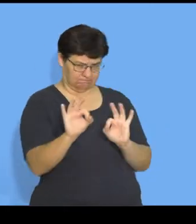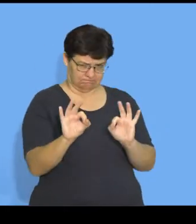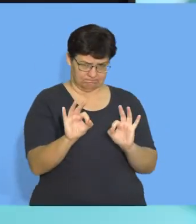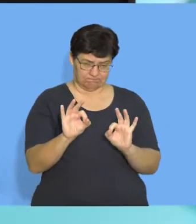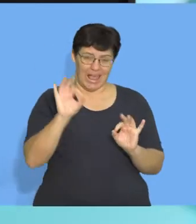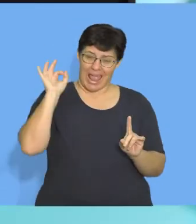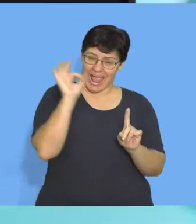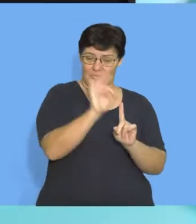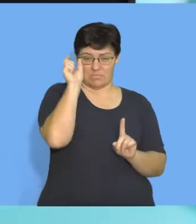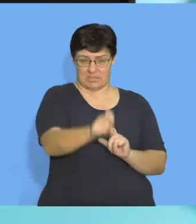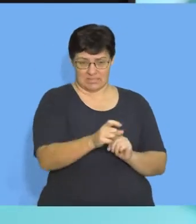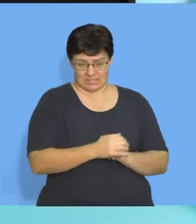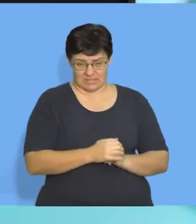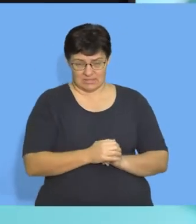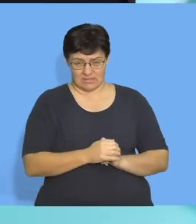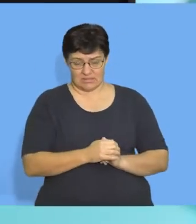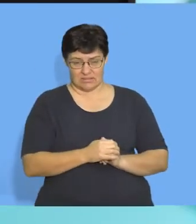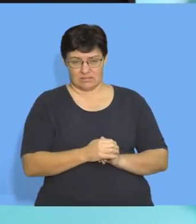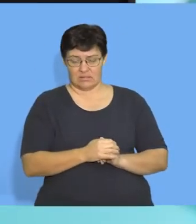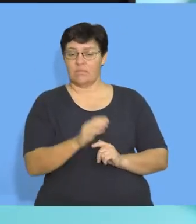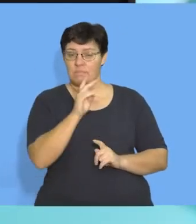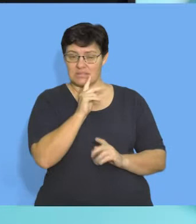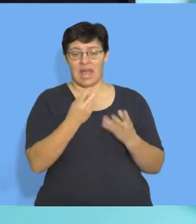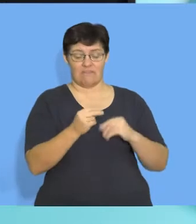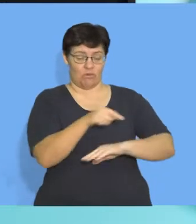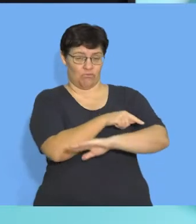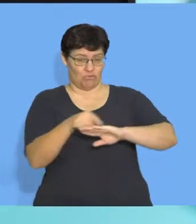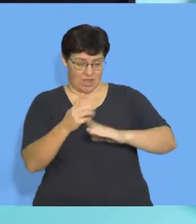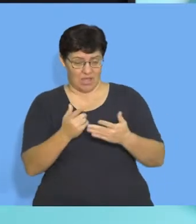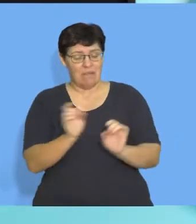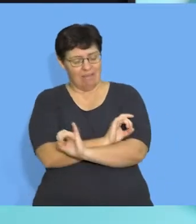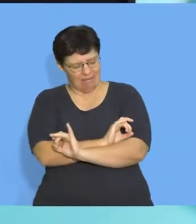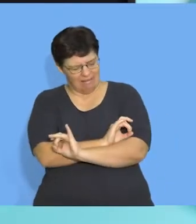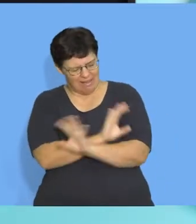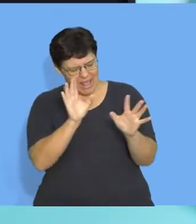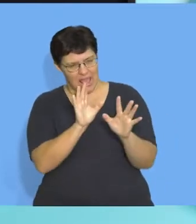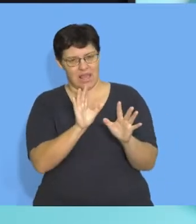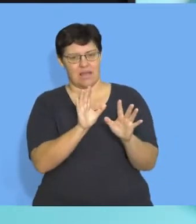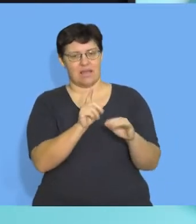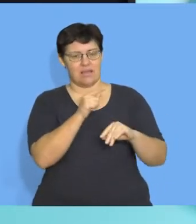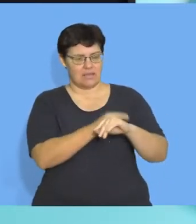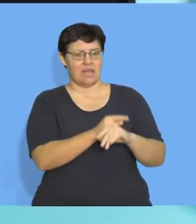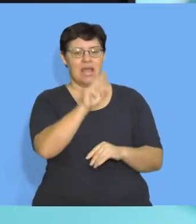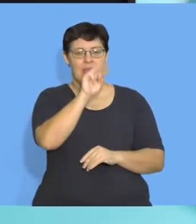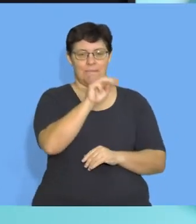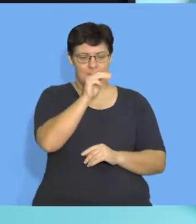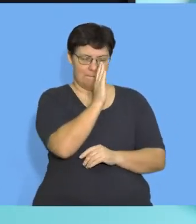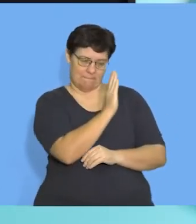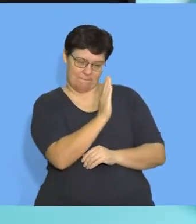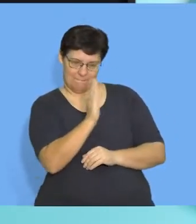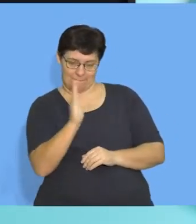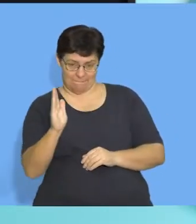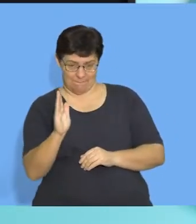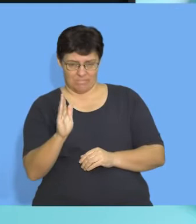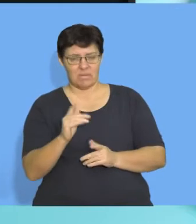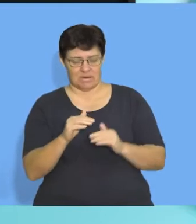we need to make sure that we have a ruler where we can clearly see the millimeter marks on it, and it's nice